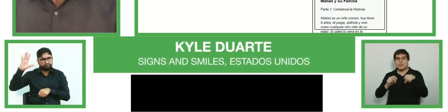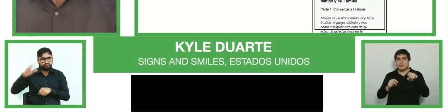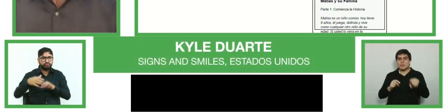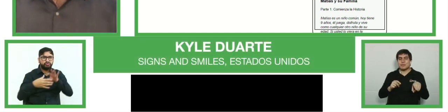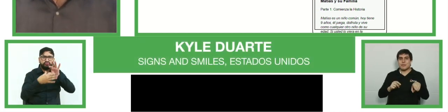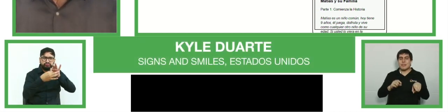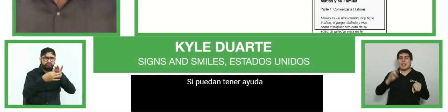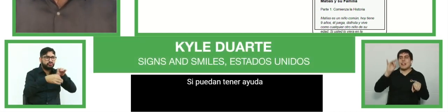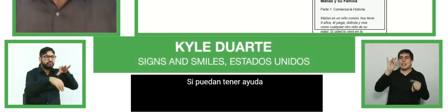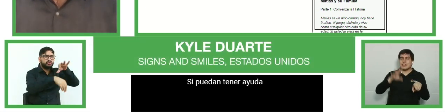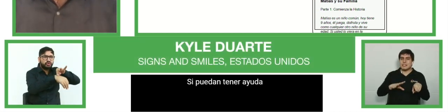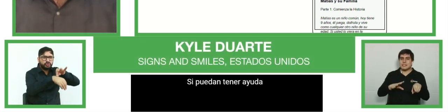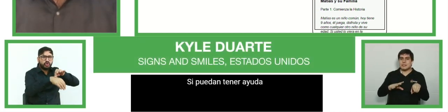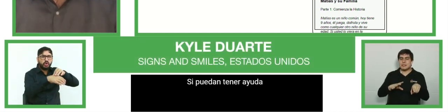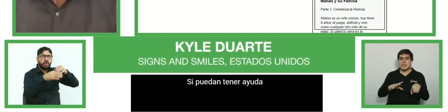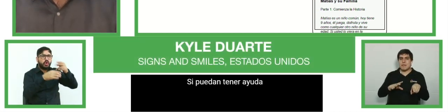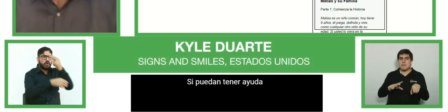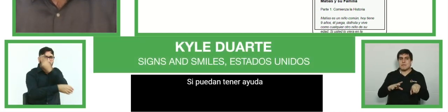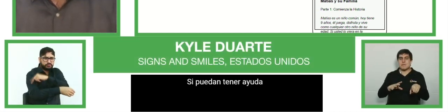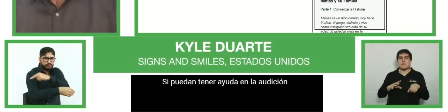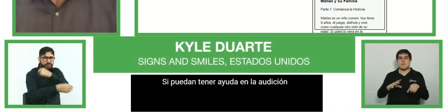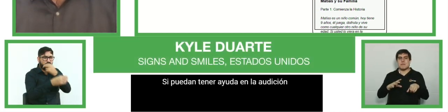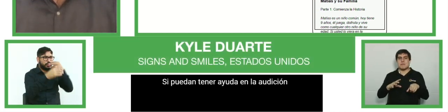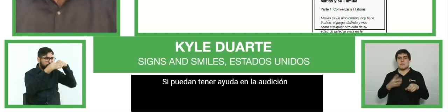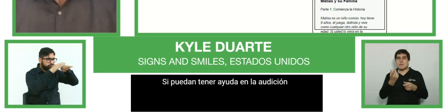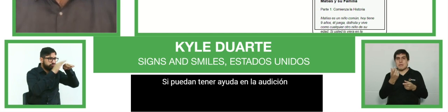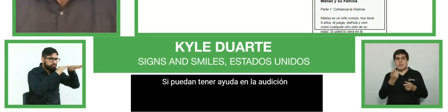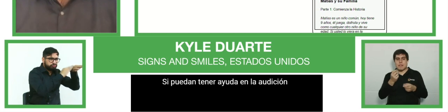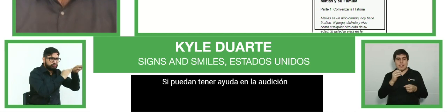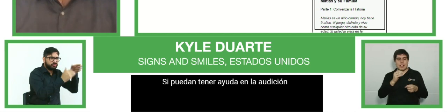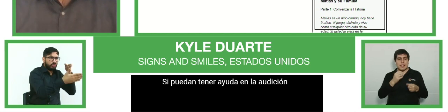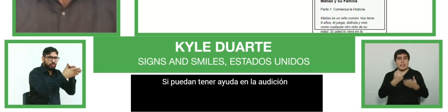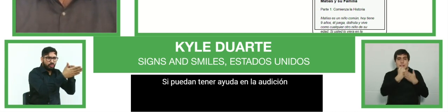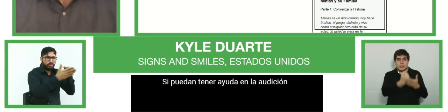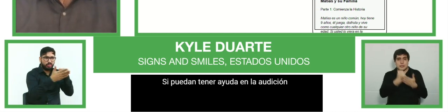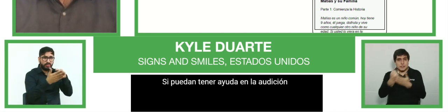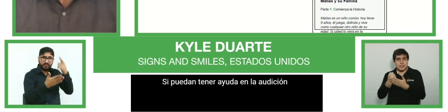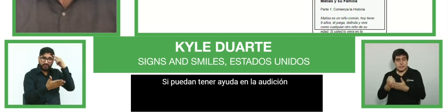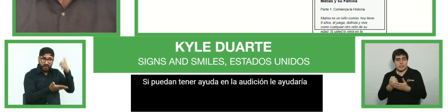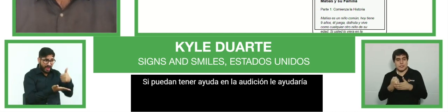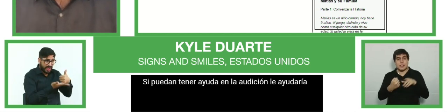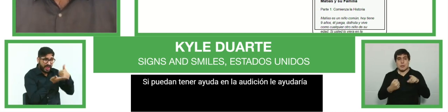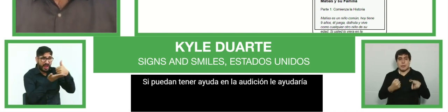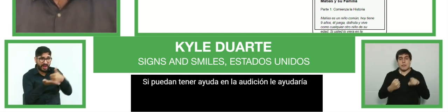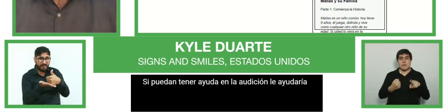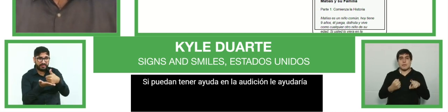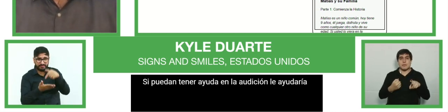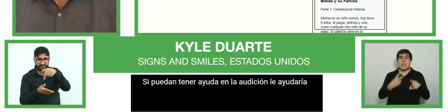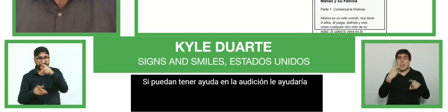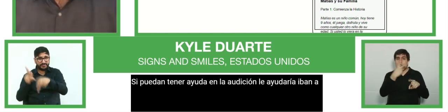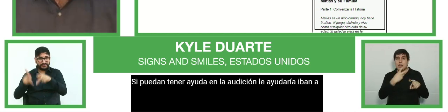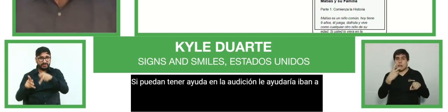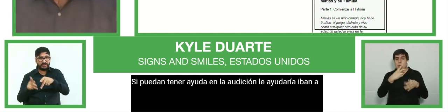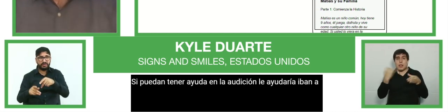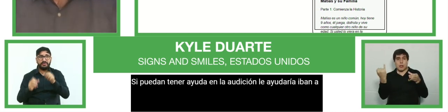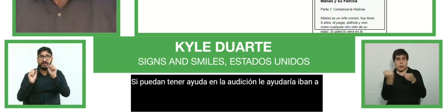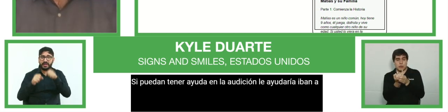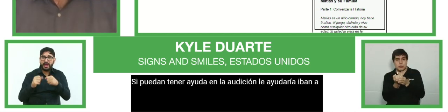what allows them to mature best as a deaf person in their world. Next slide, please.